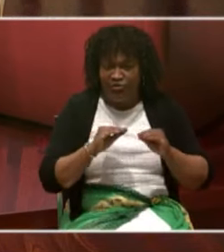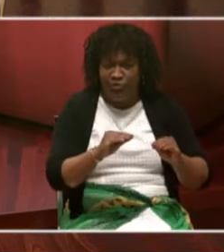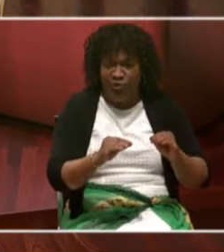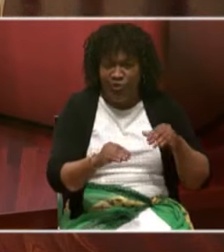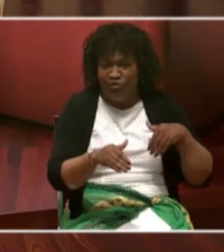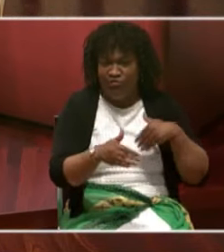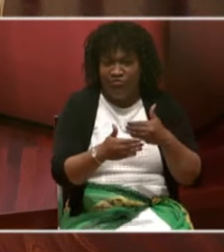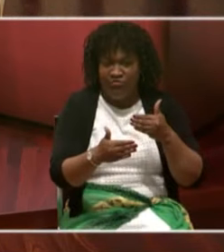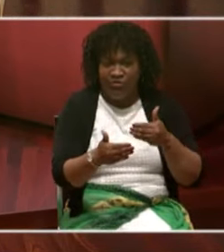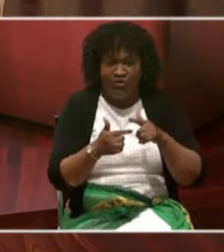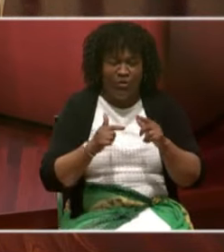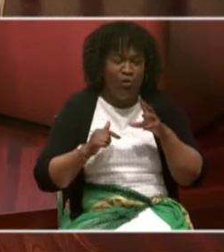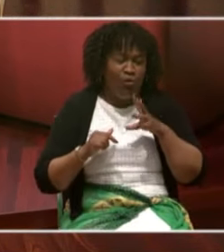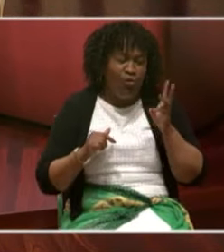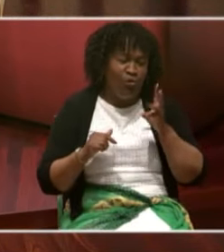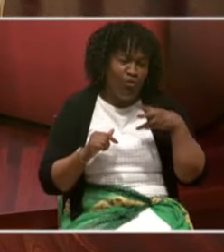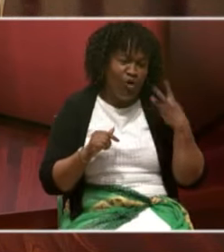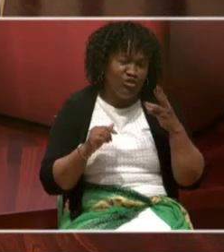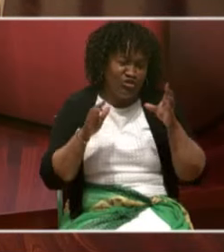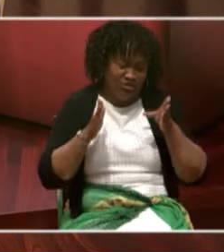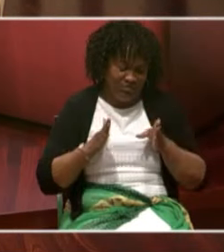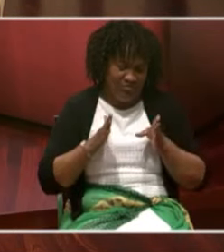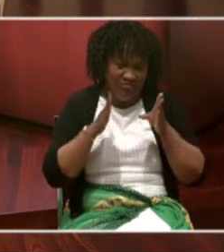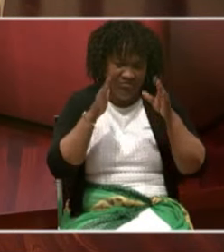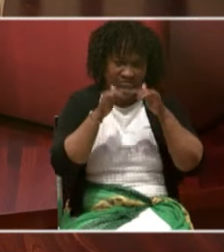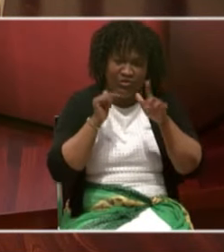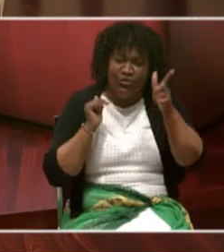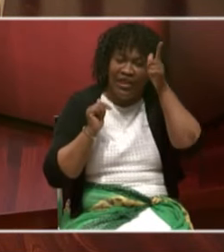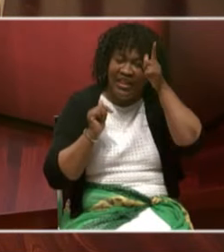of Goldwater. Where is our party?